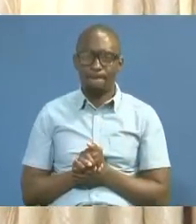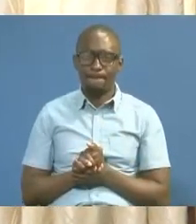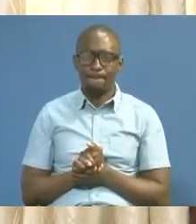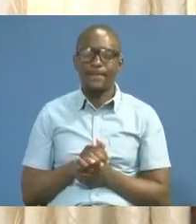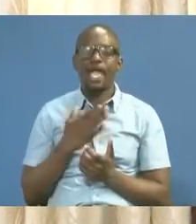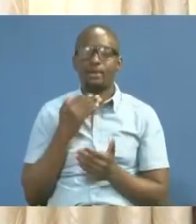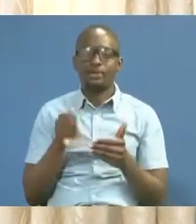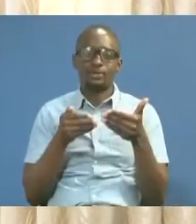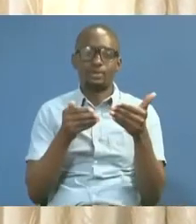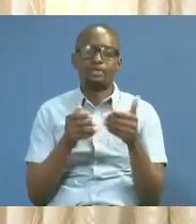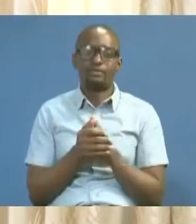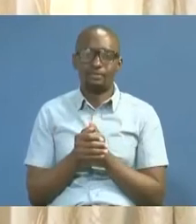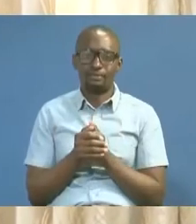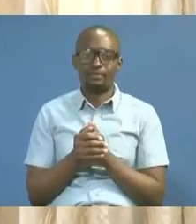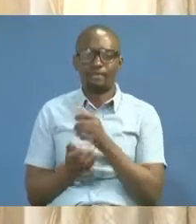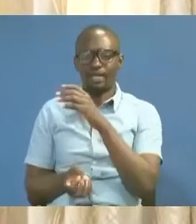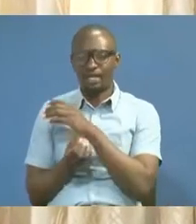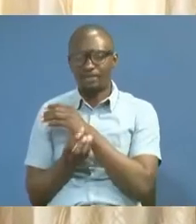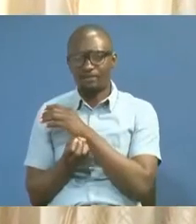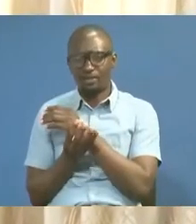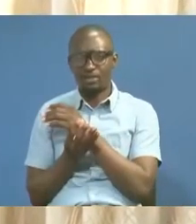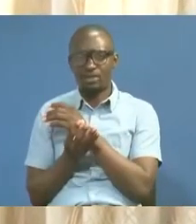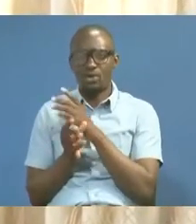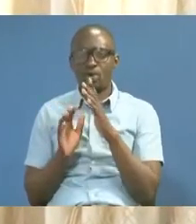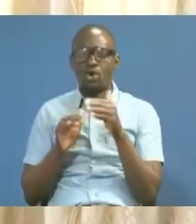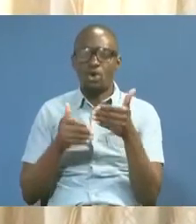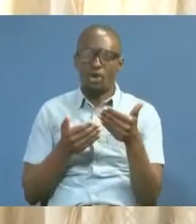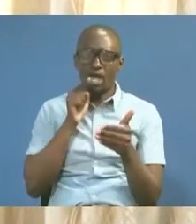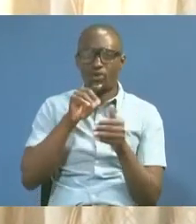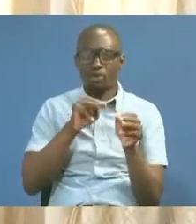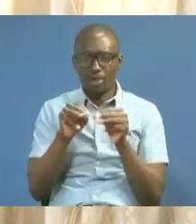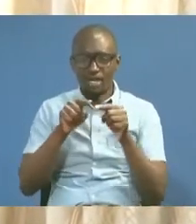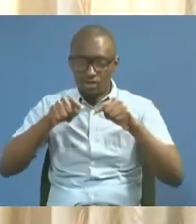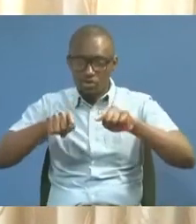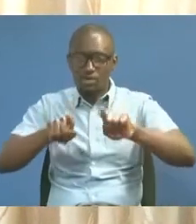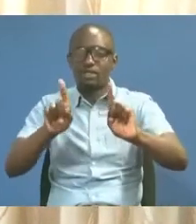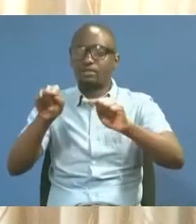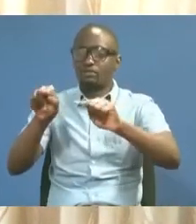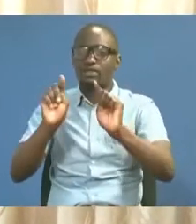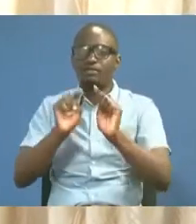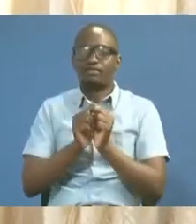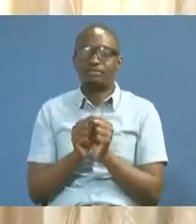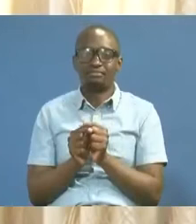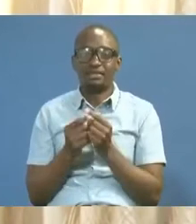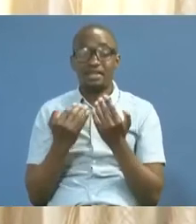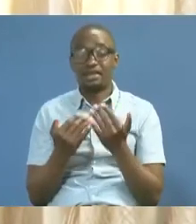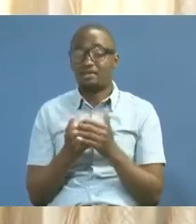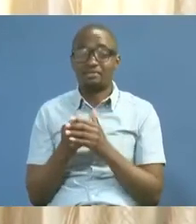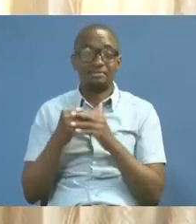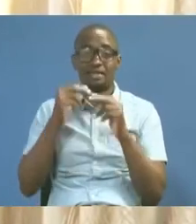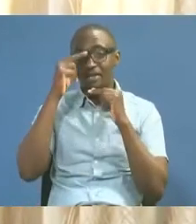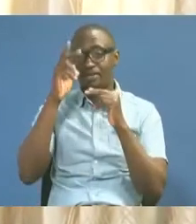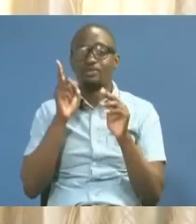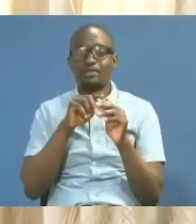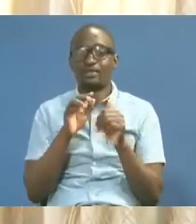I want to give some piece of advice with regard to how you manage yourself now that you have left high school. One of the things